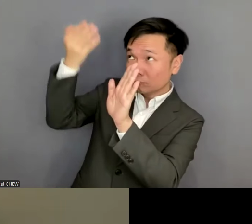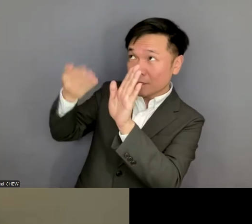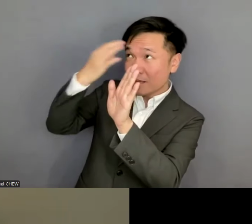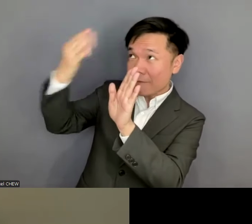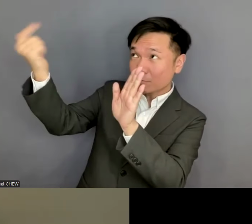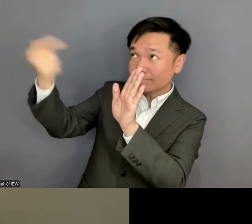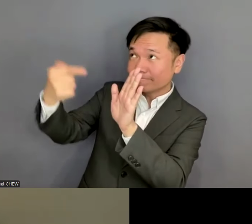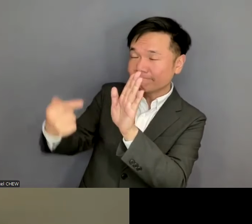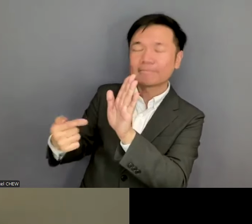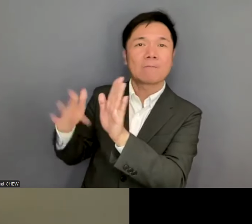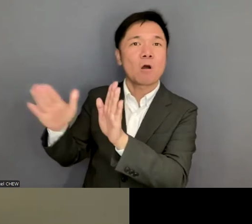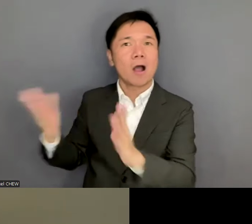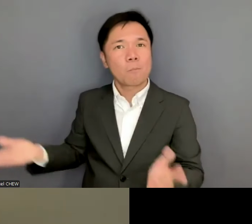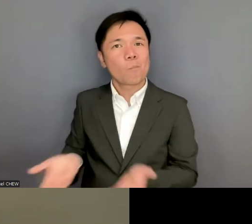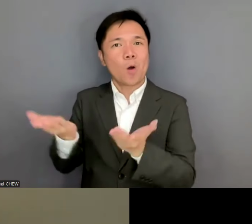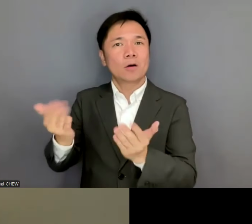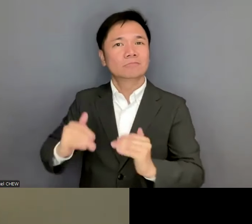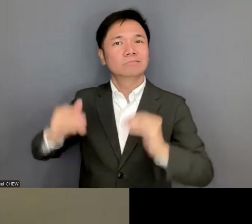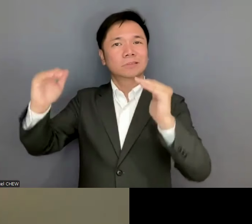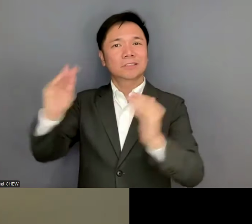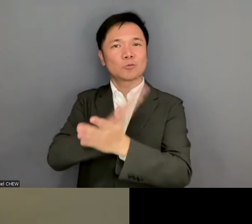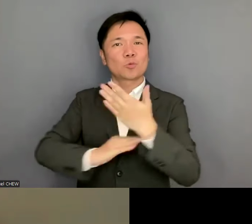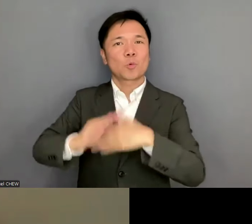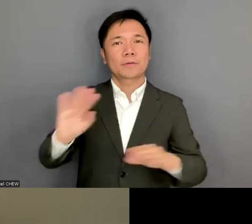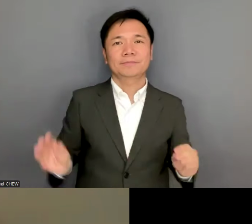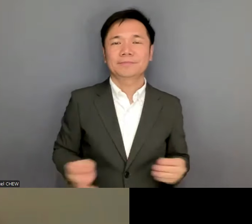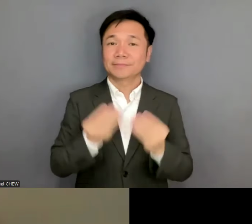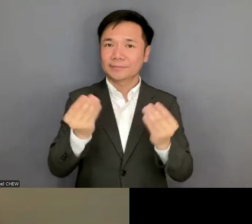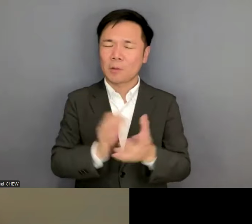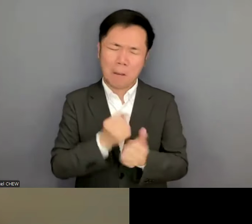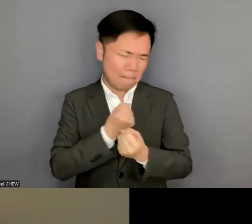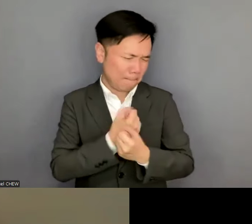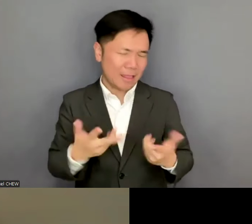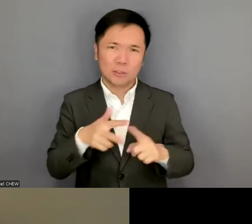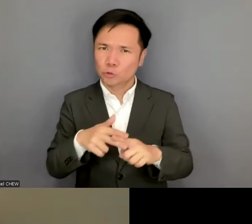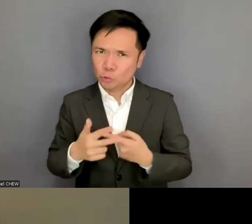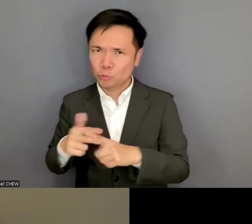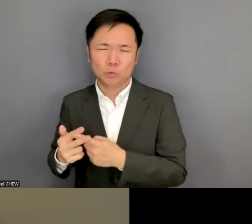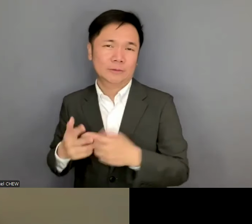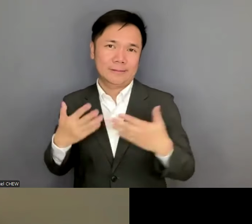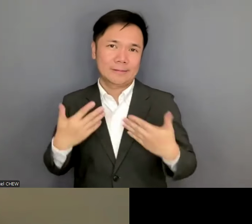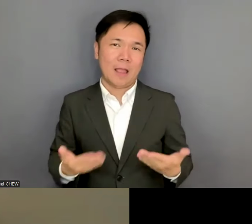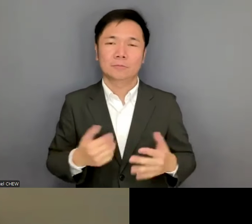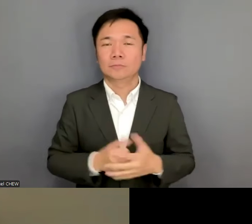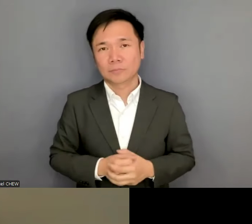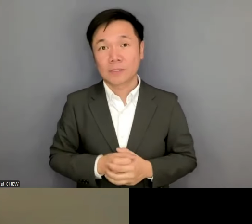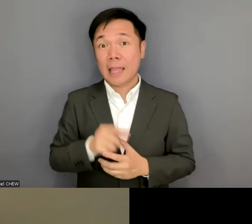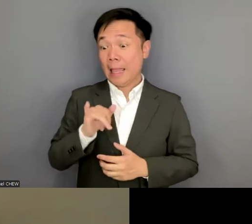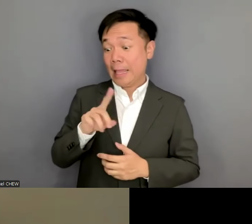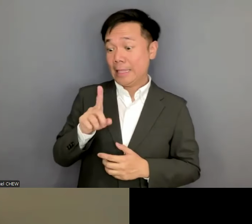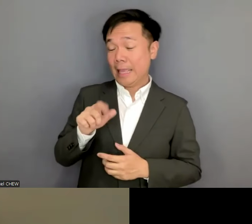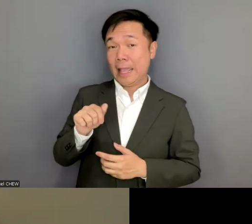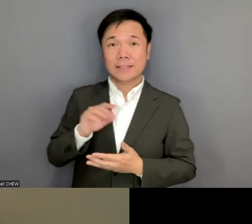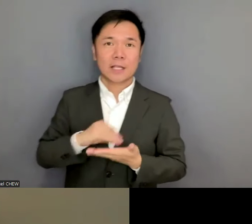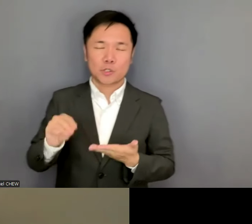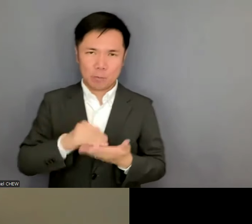with disabilities. And we have a lot of tools to do that, and we are going to support from IDS Secretariat to